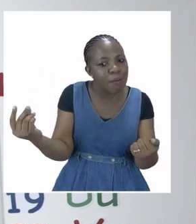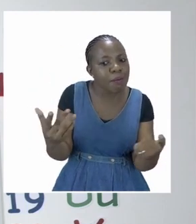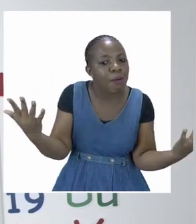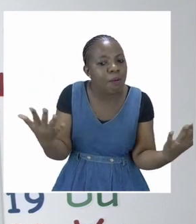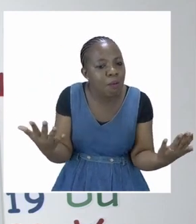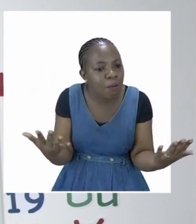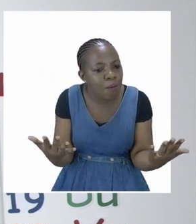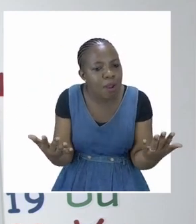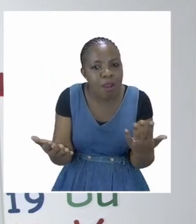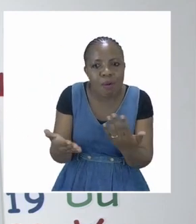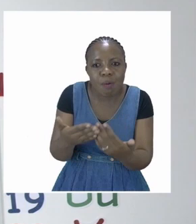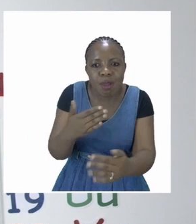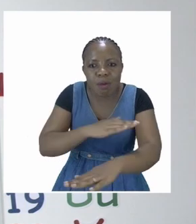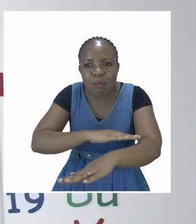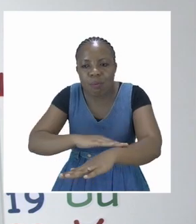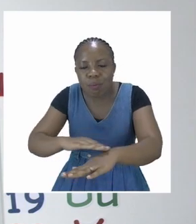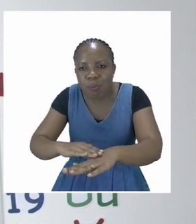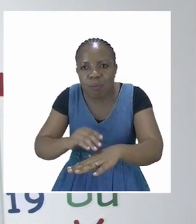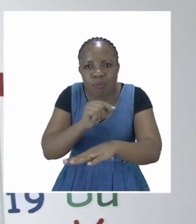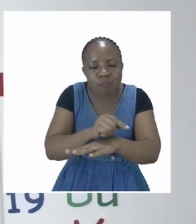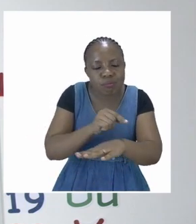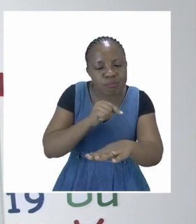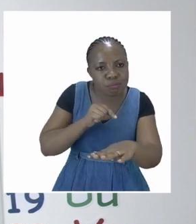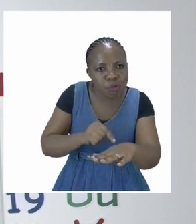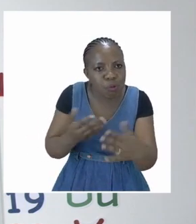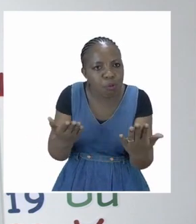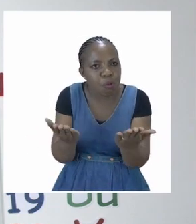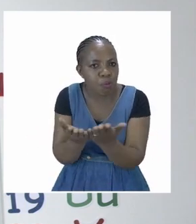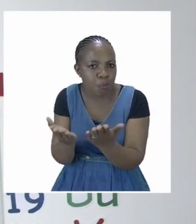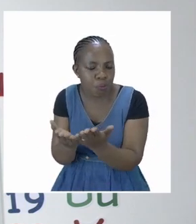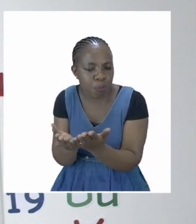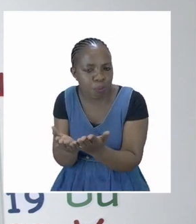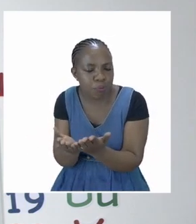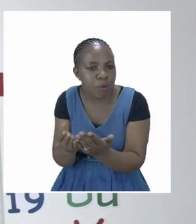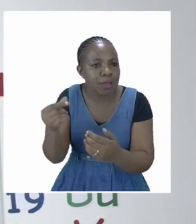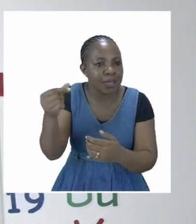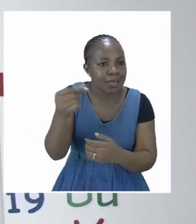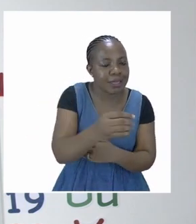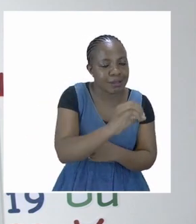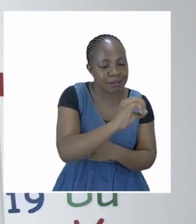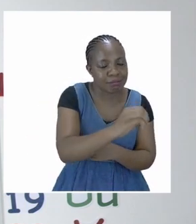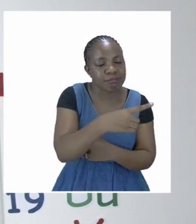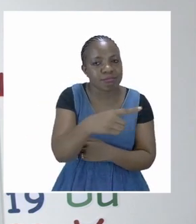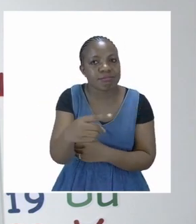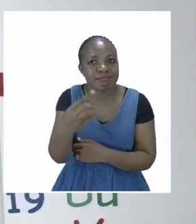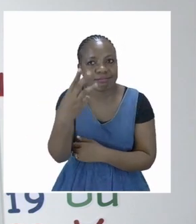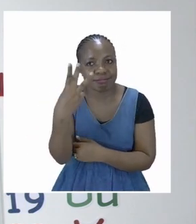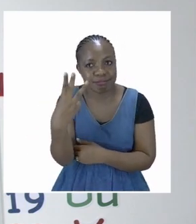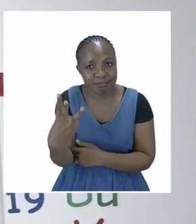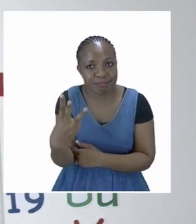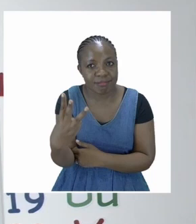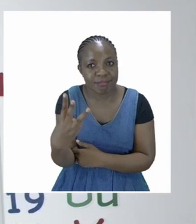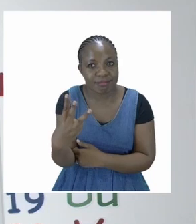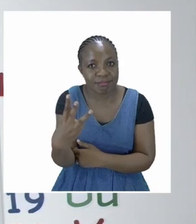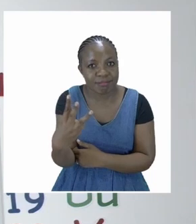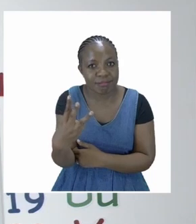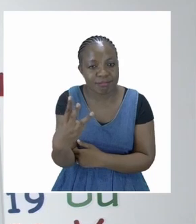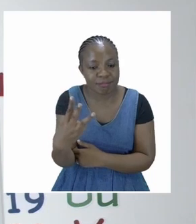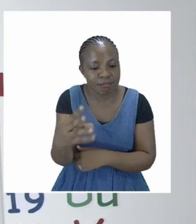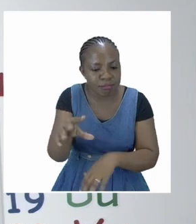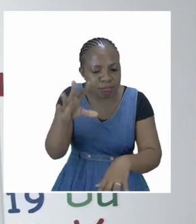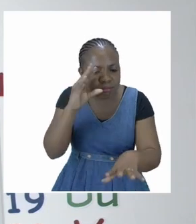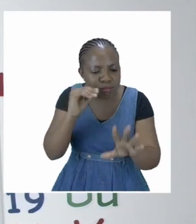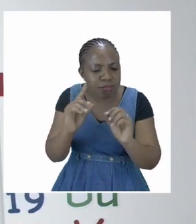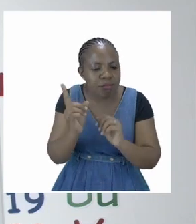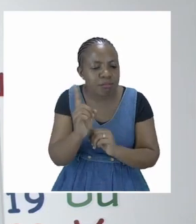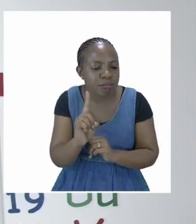to Thursday for pre-primary up until grade 3. The lessons are for listening